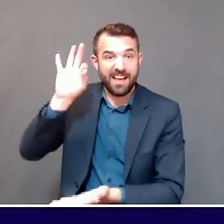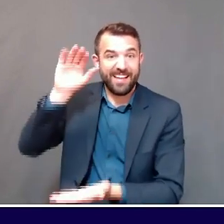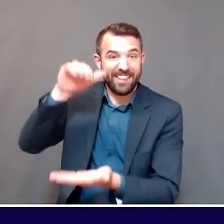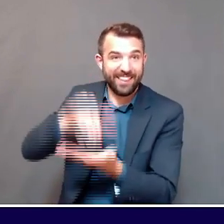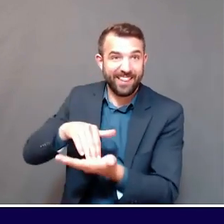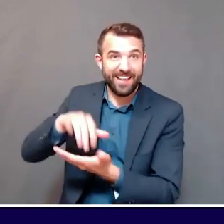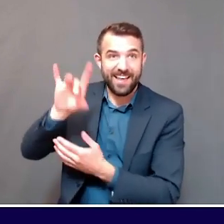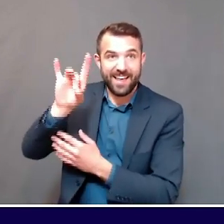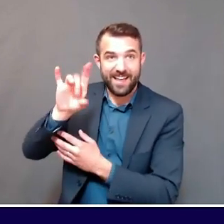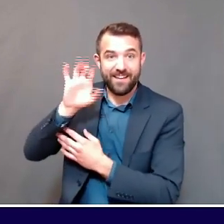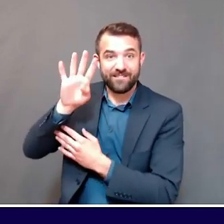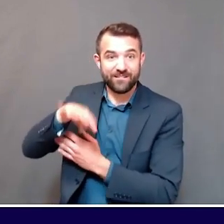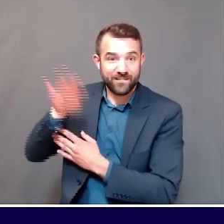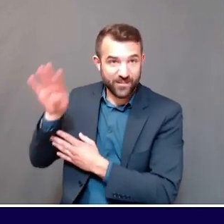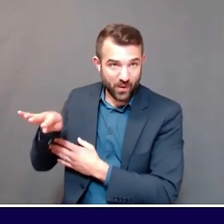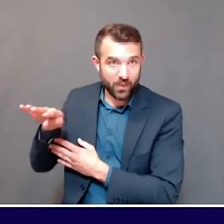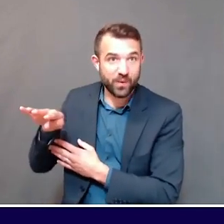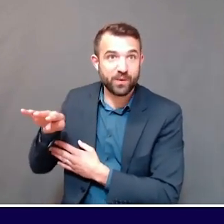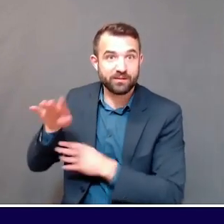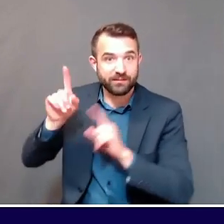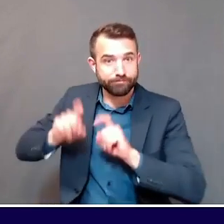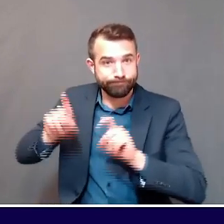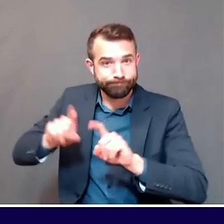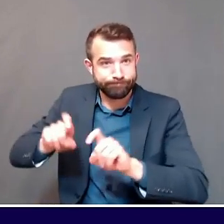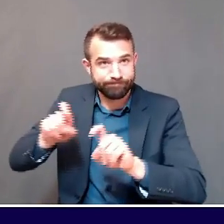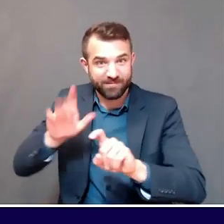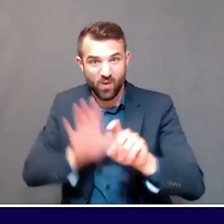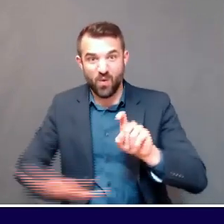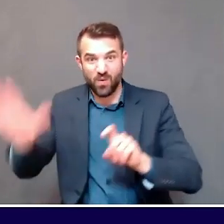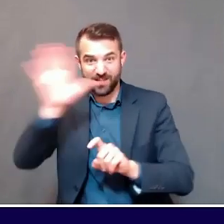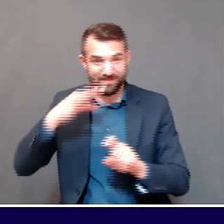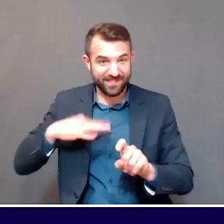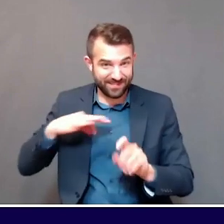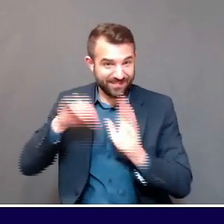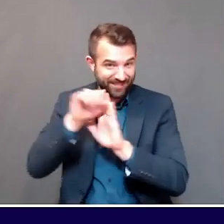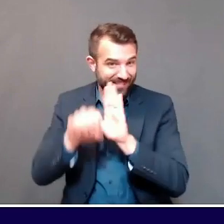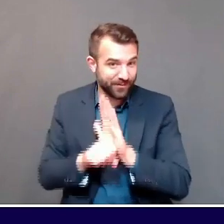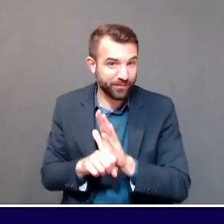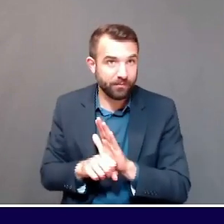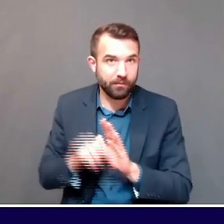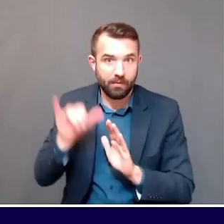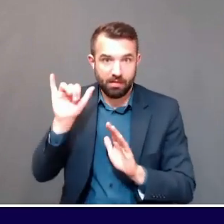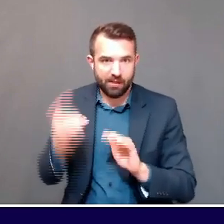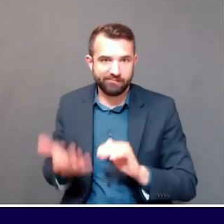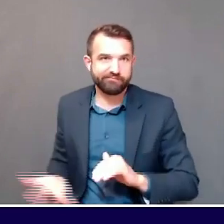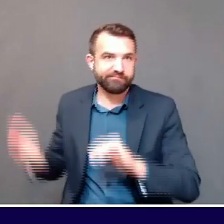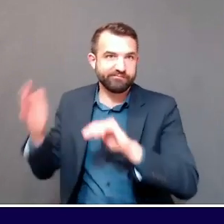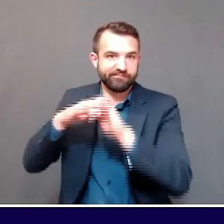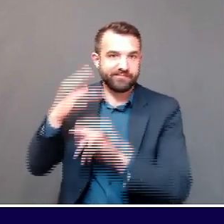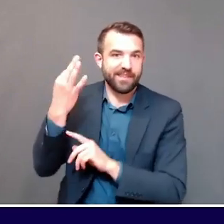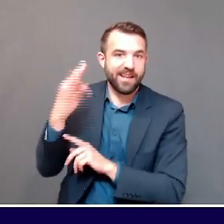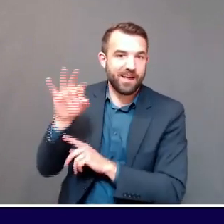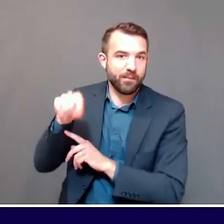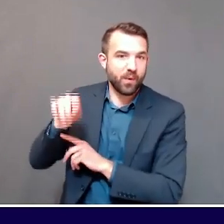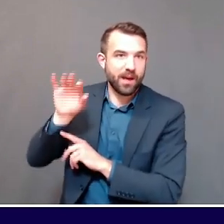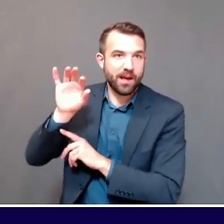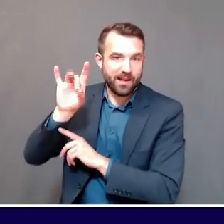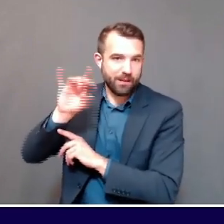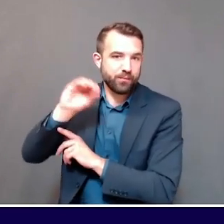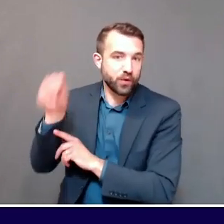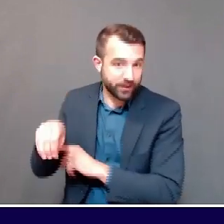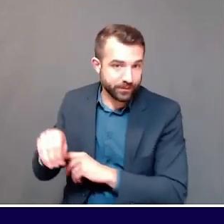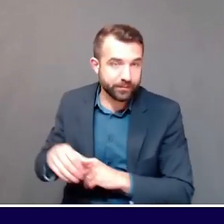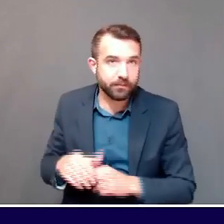9,844 tests that were conducted statewide, an increase of 19.8% compared to the week